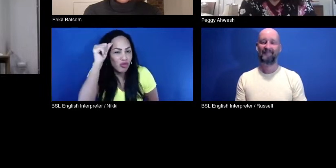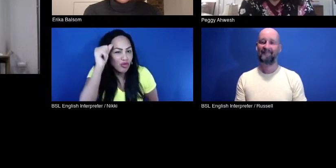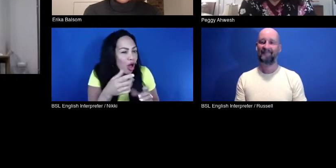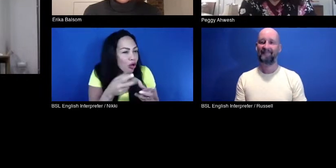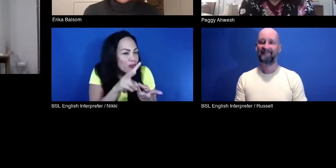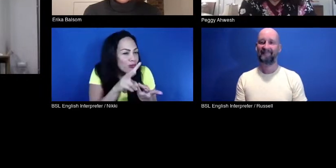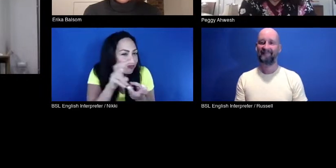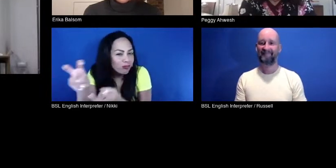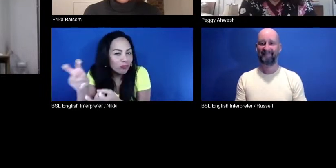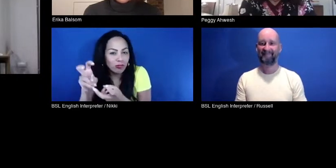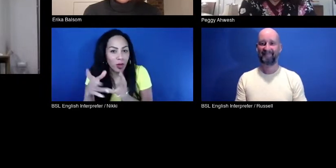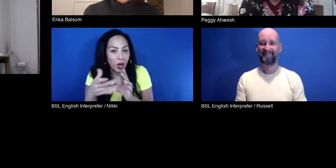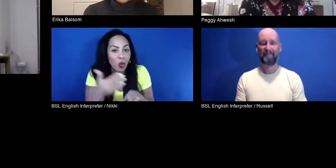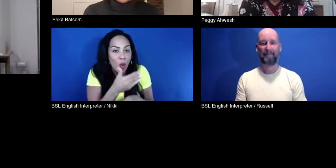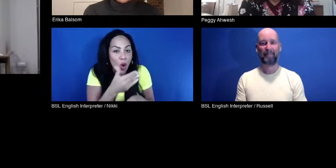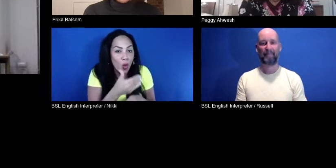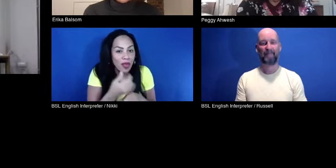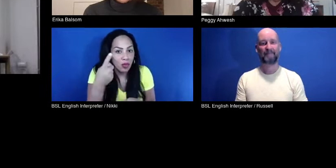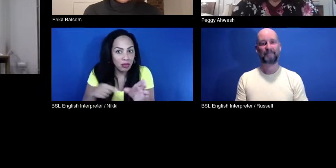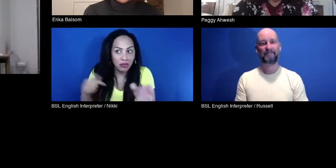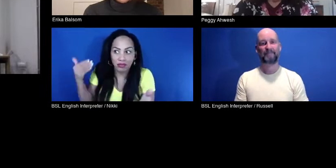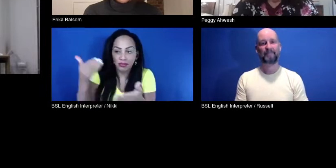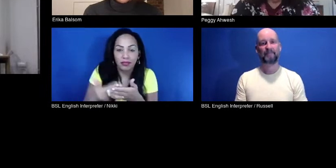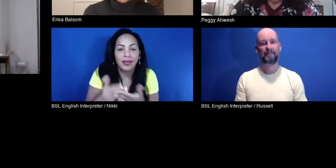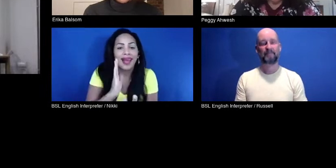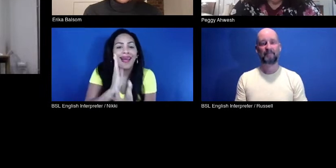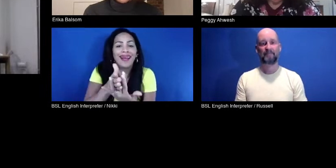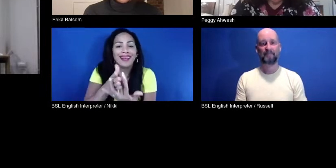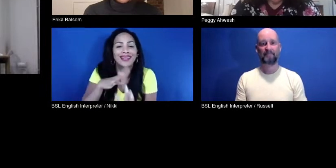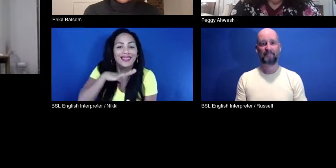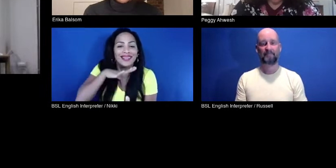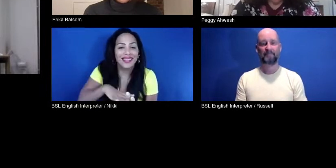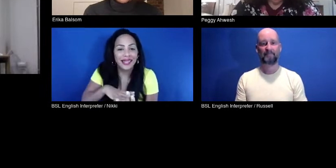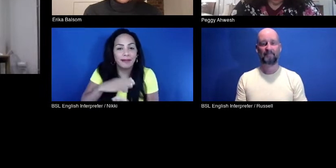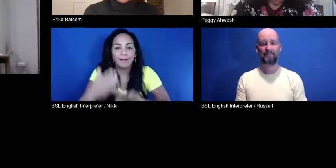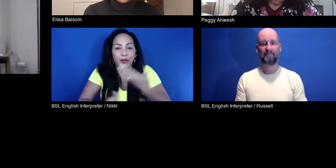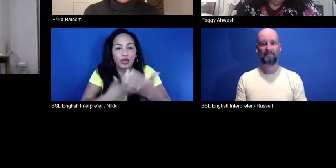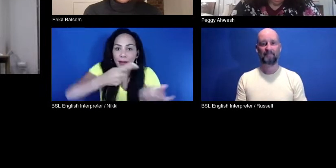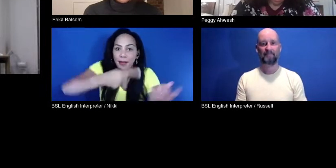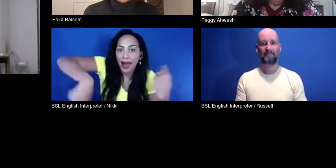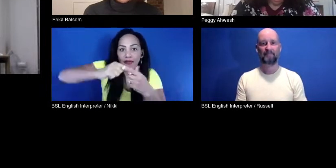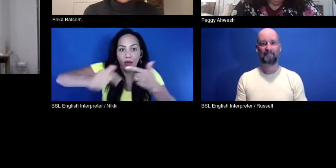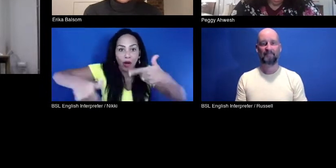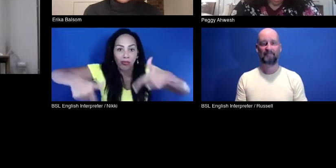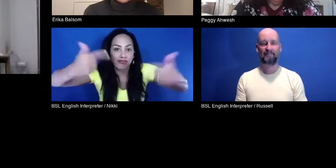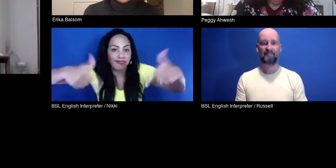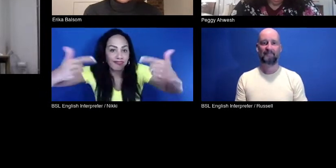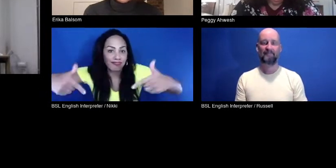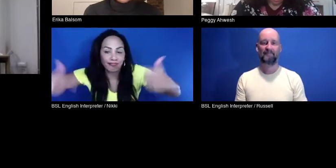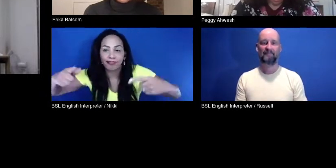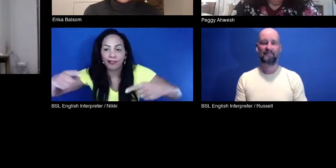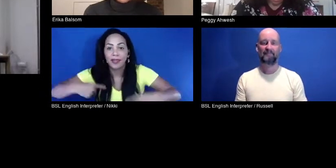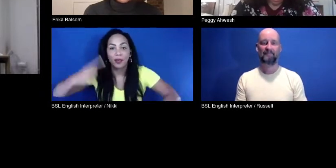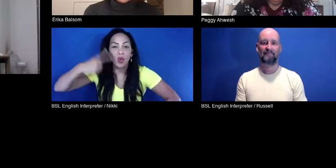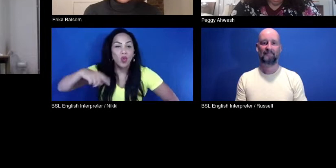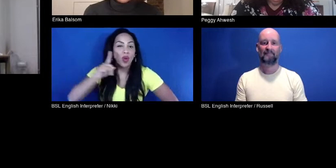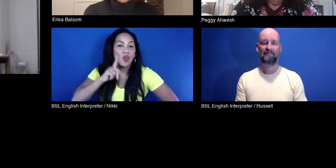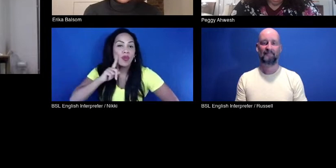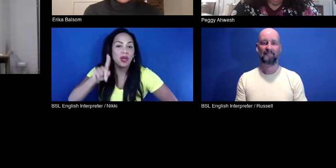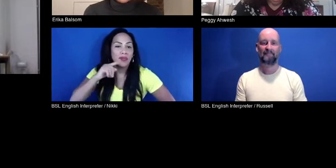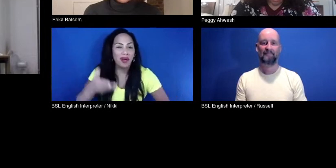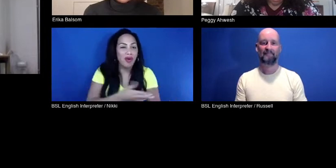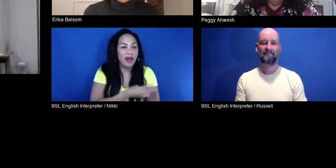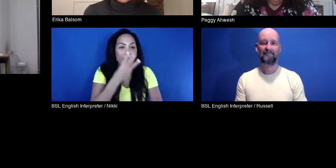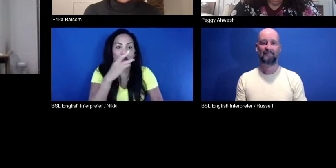so. For access needs, I will now describe everyone on the call. I am a white woman in my early 30s. I